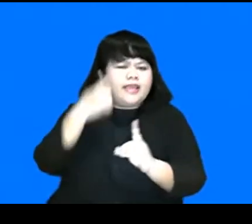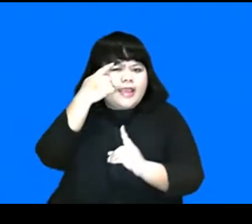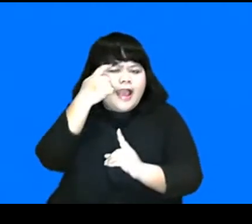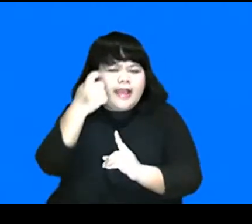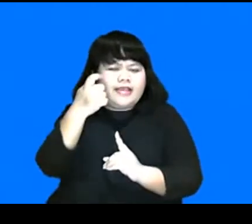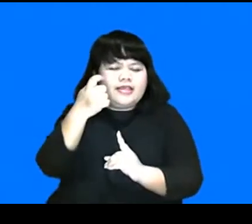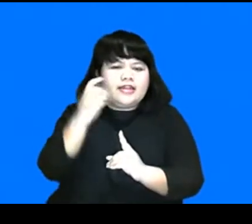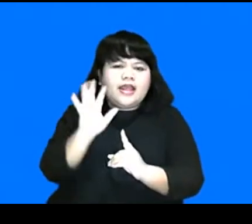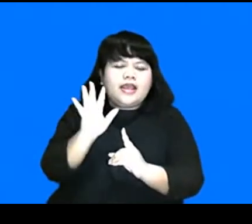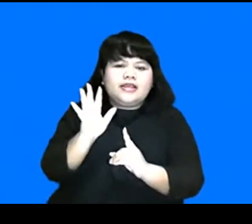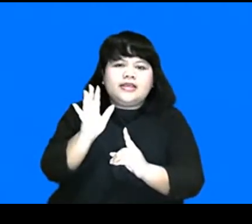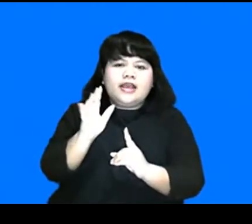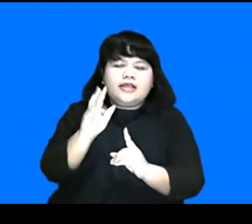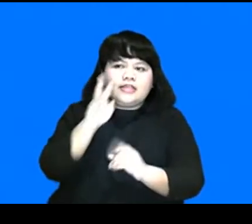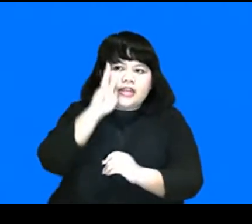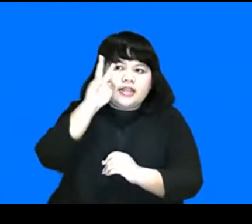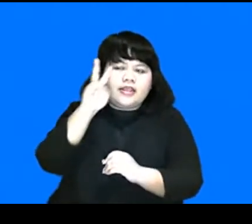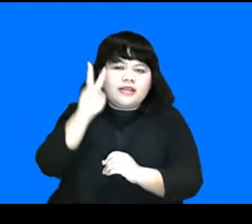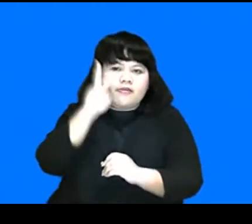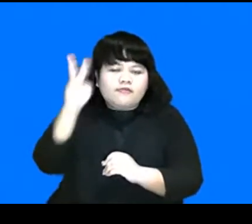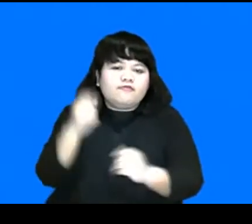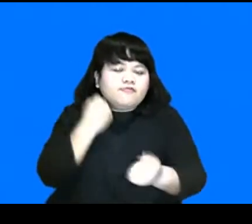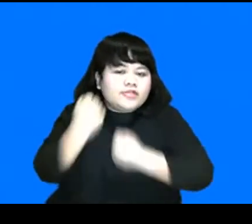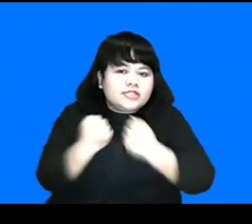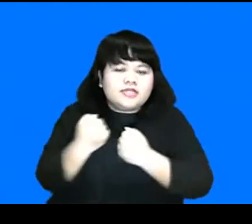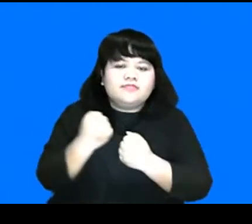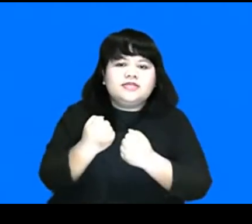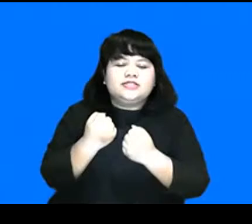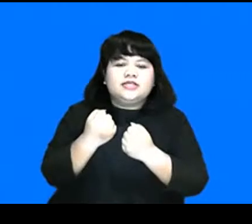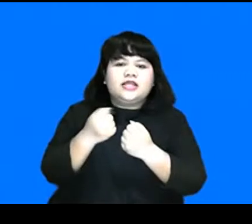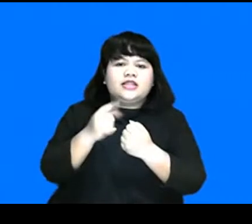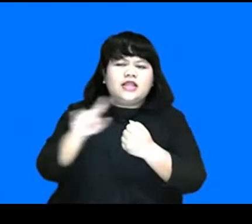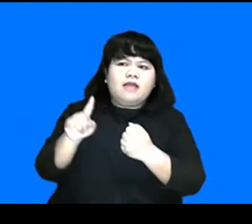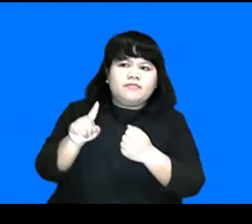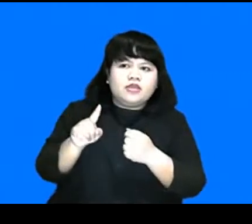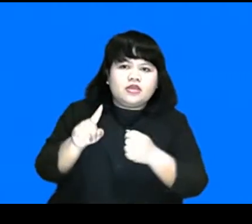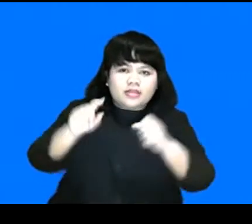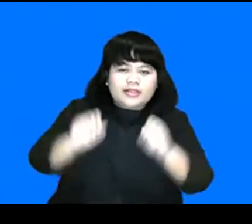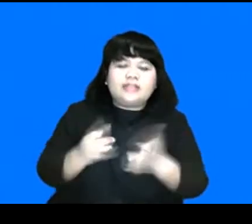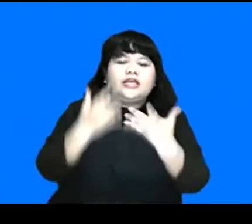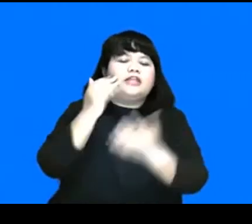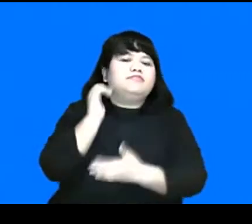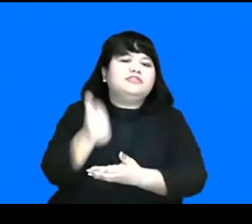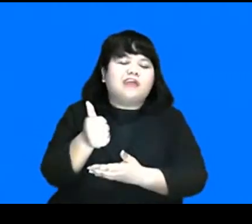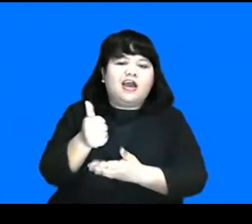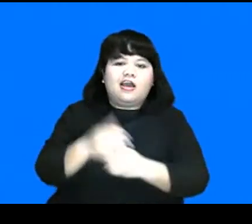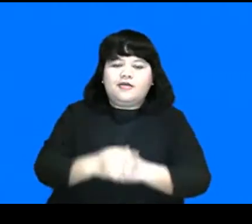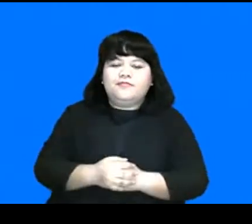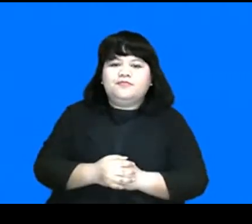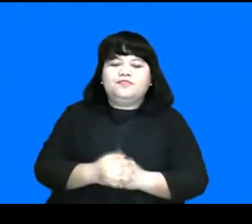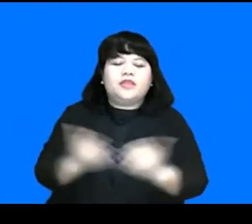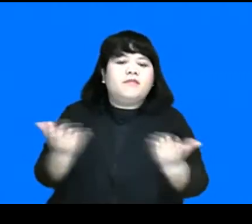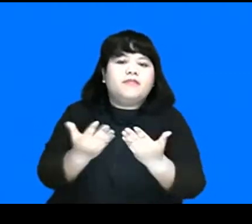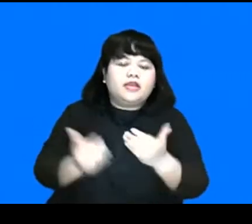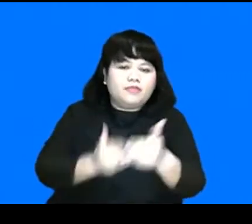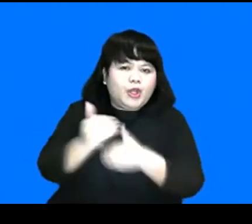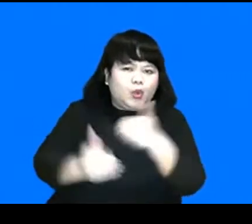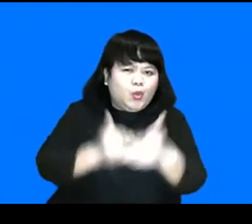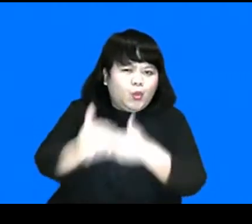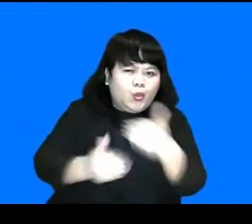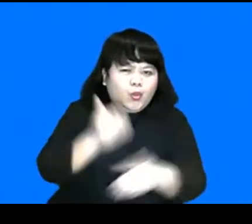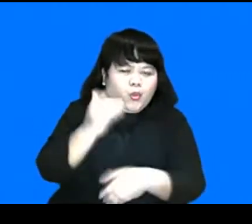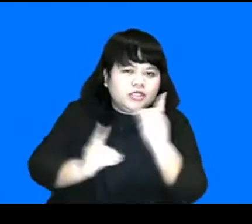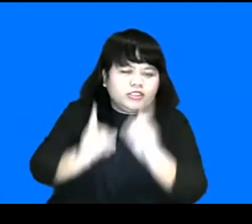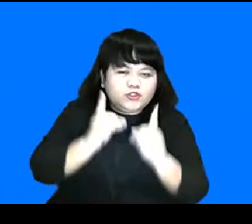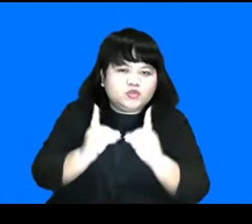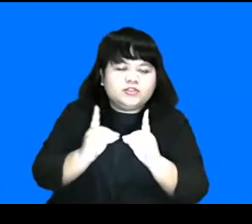mission possible. So let's see how it goes. We have the great chance to hear the release